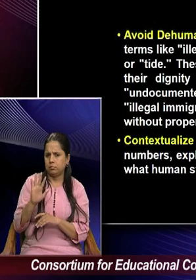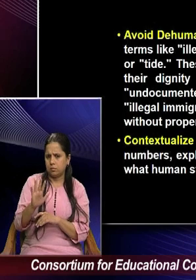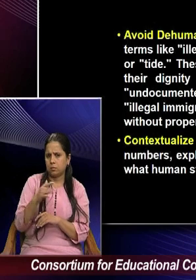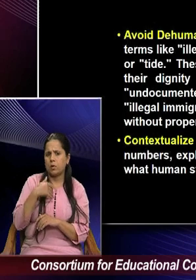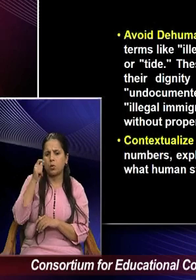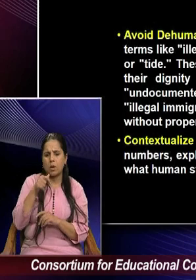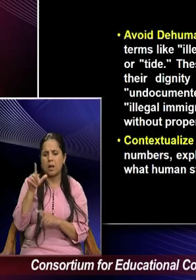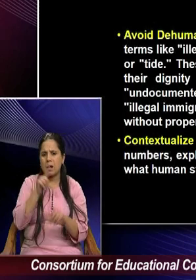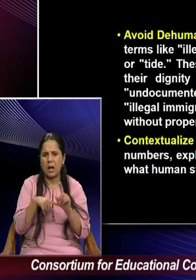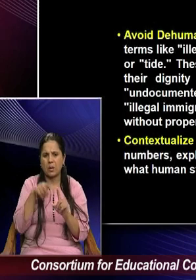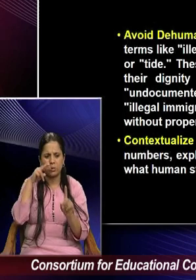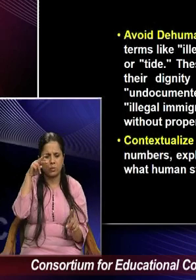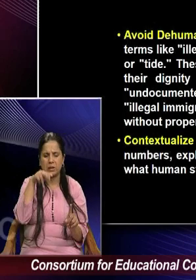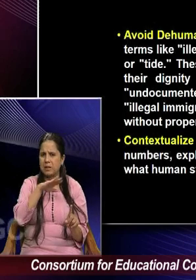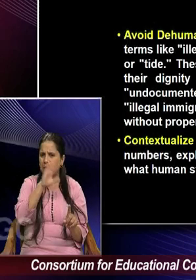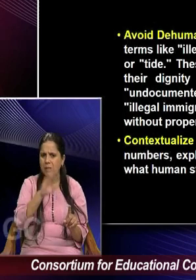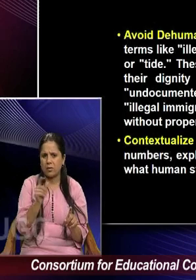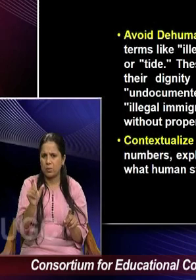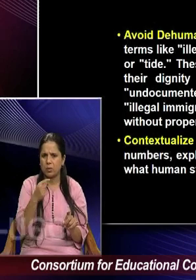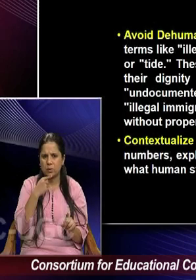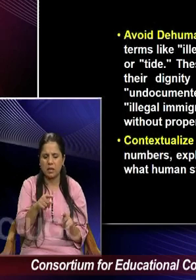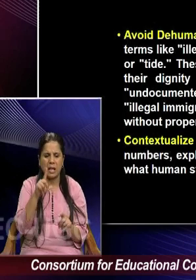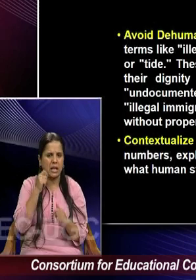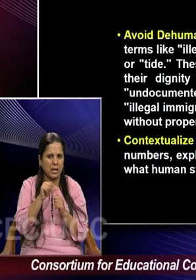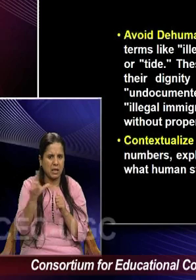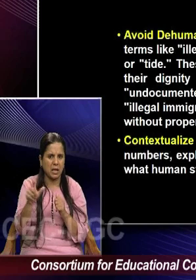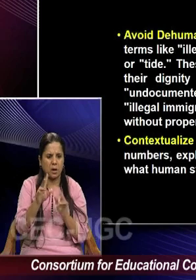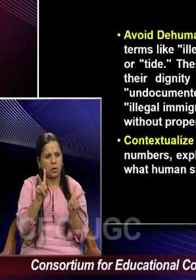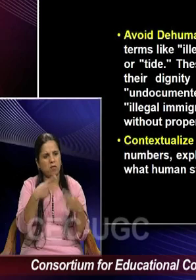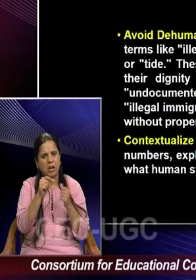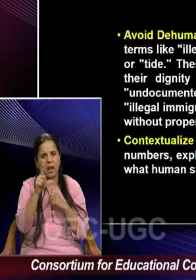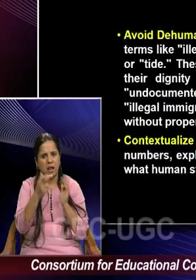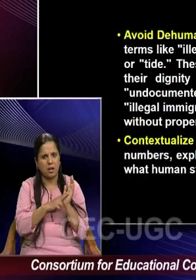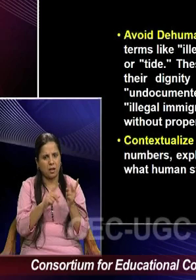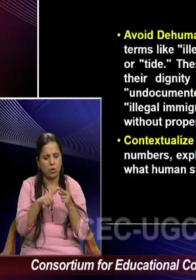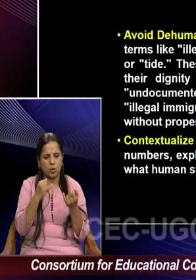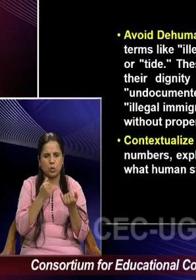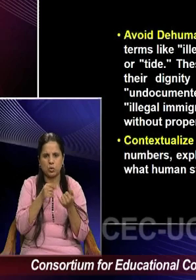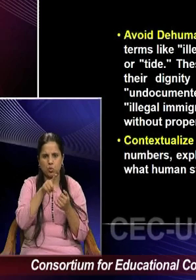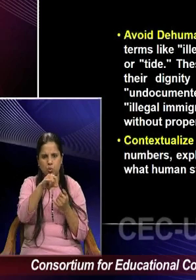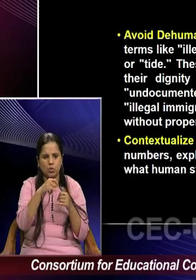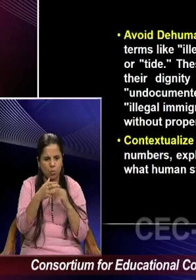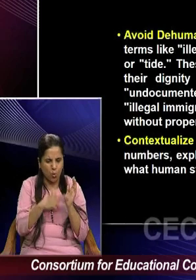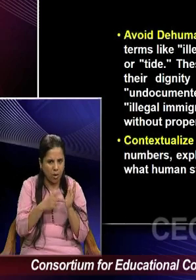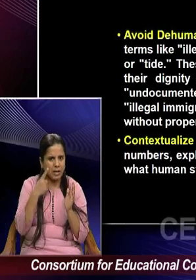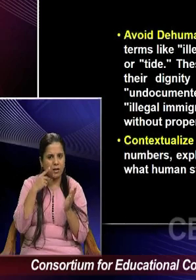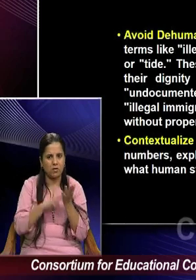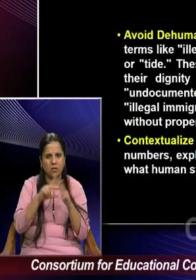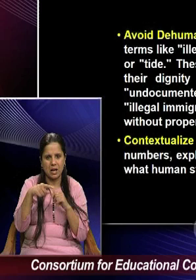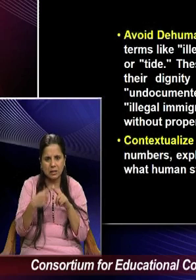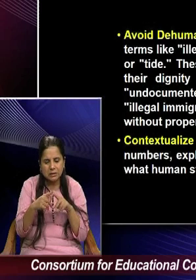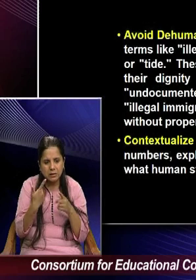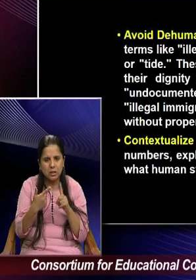dehumanizing language. Never use terms like illegal alien, swarm, influx, or